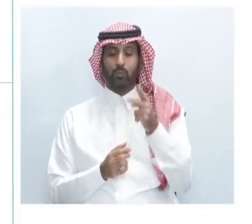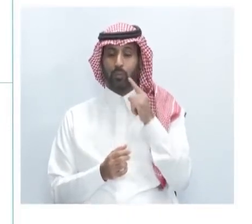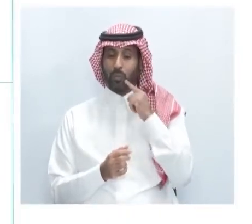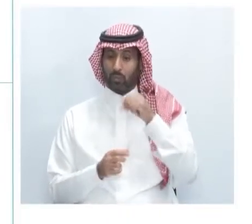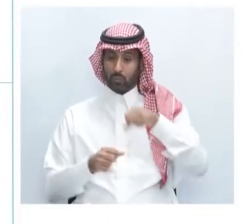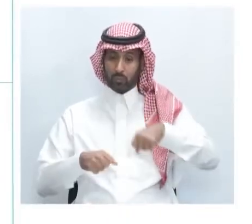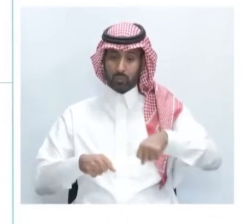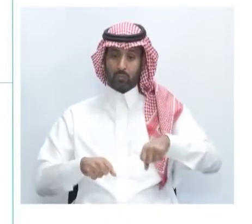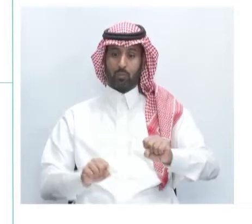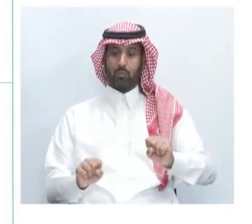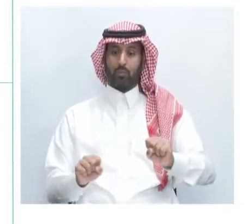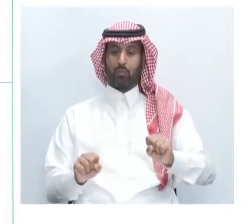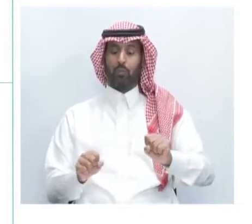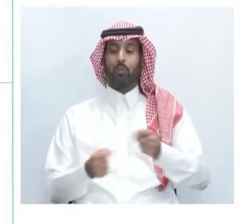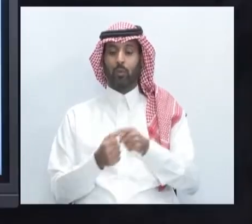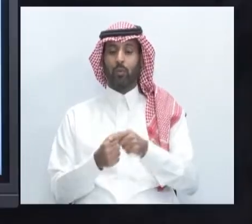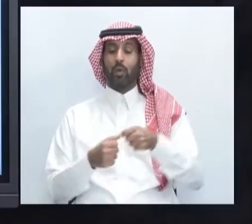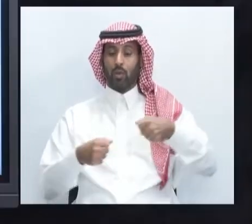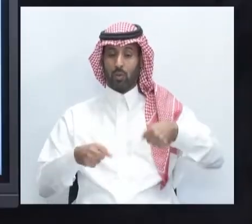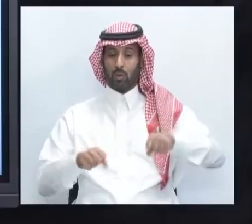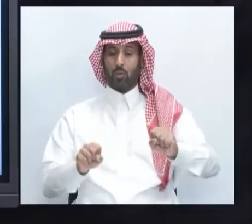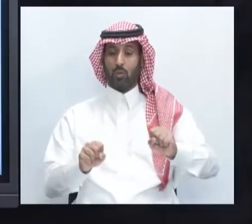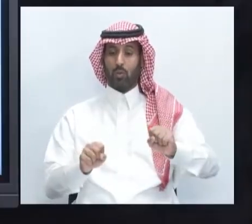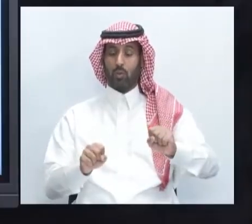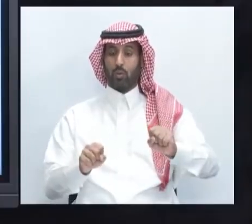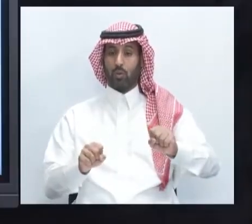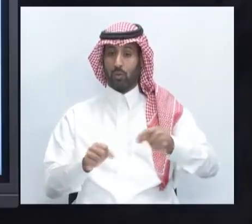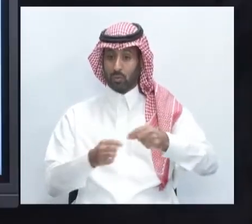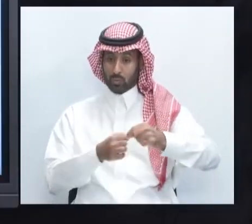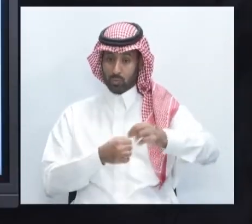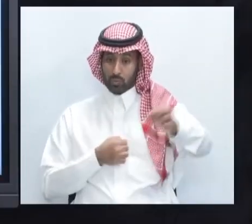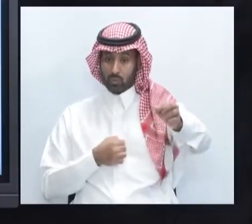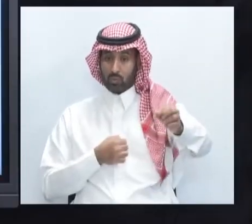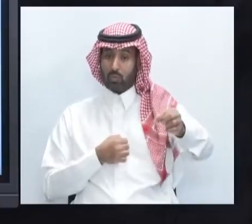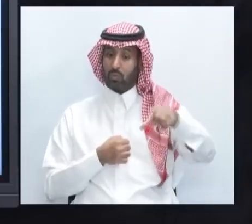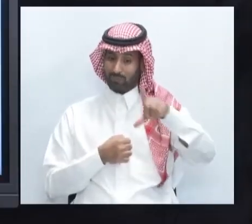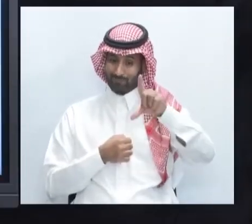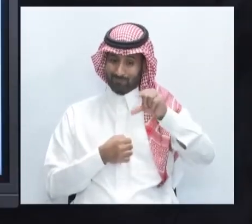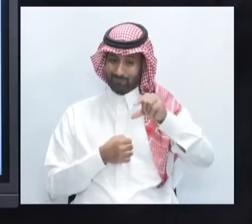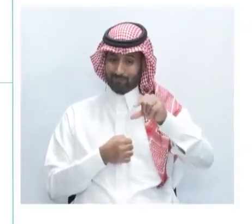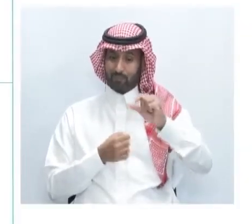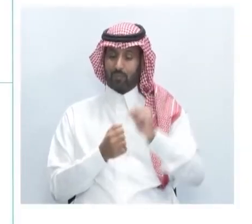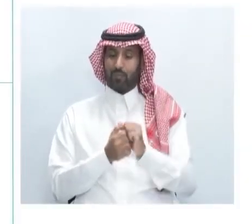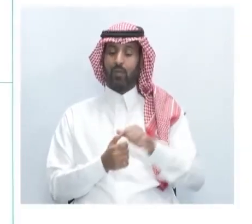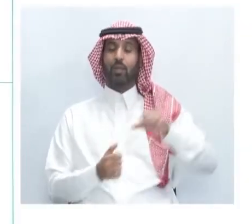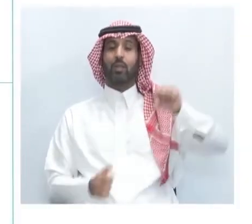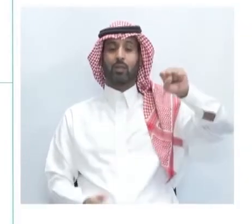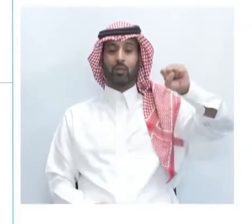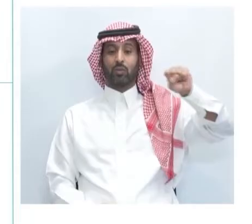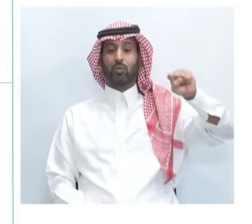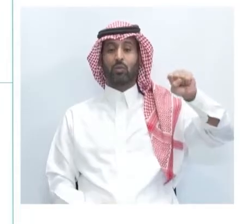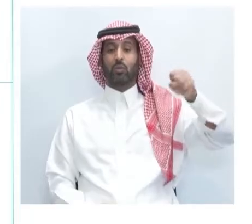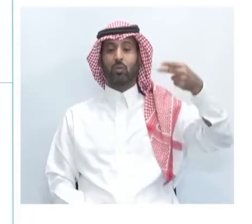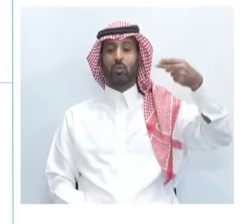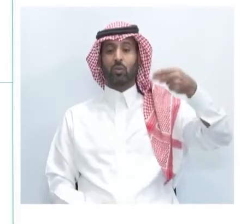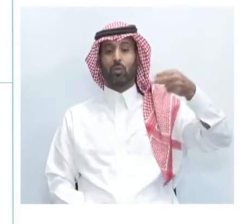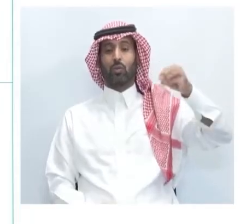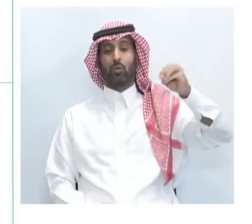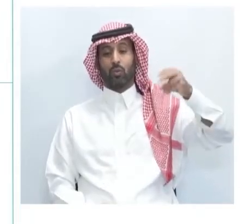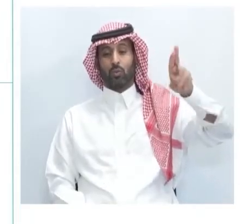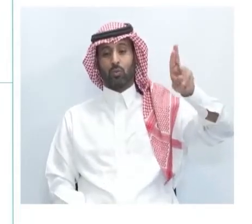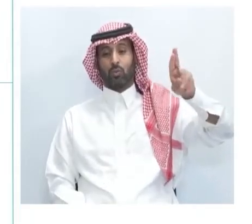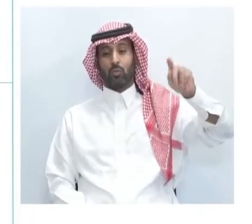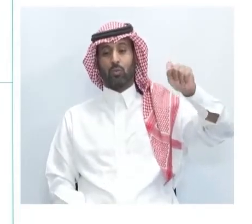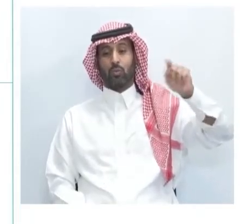this? Yes. Is it long? No. It's what? It's short. Call what?